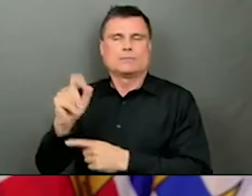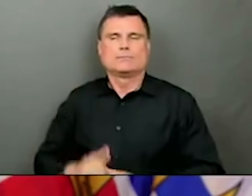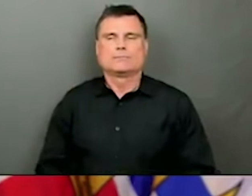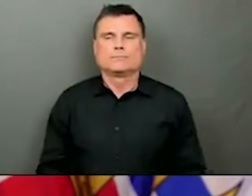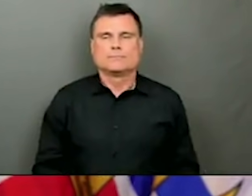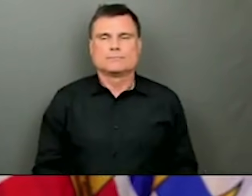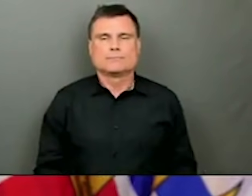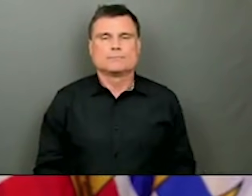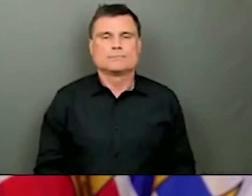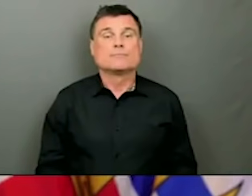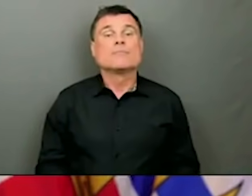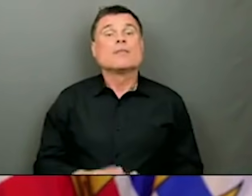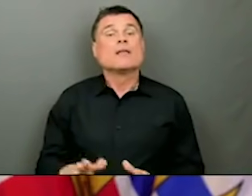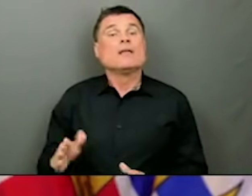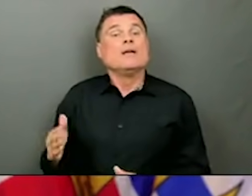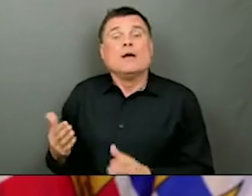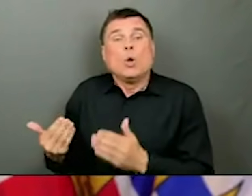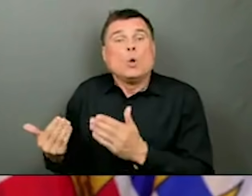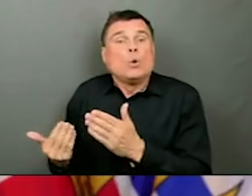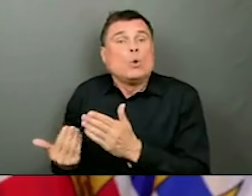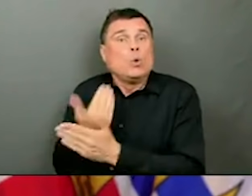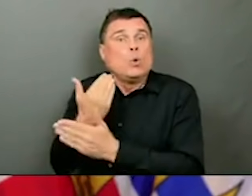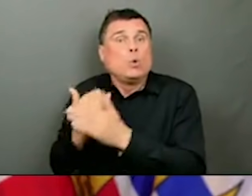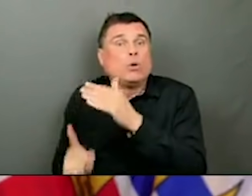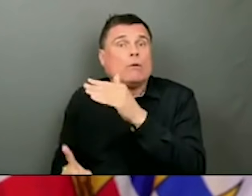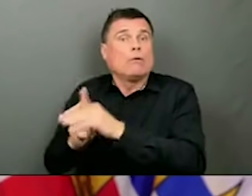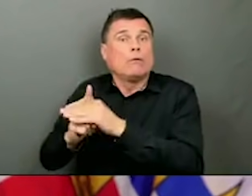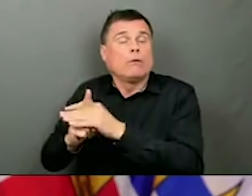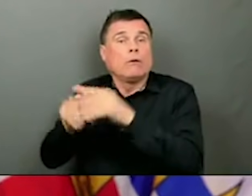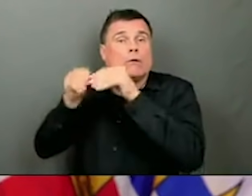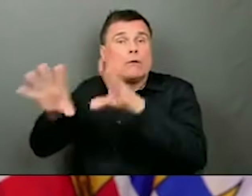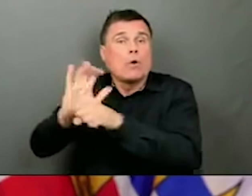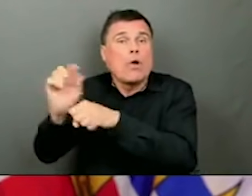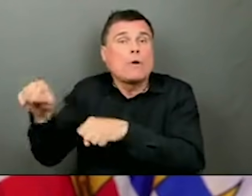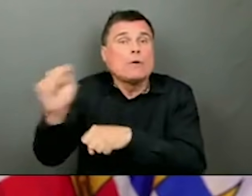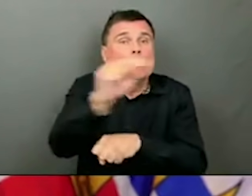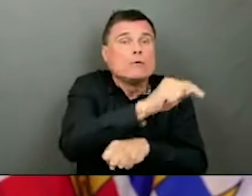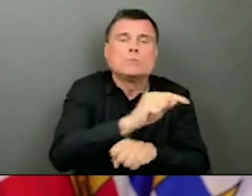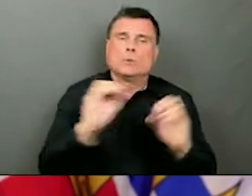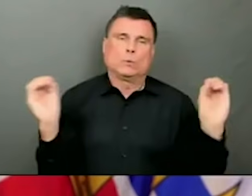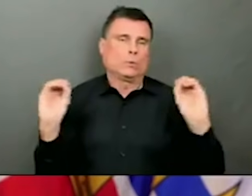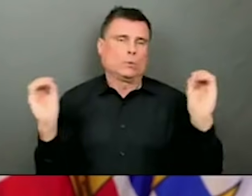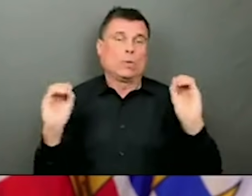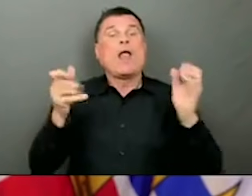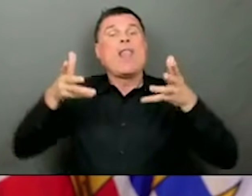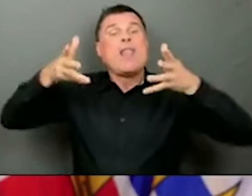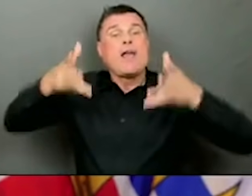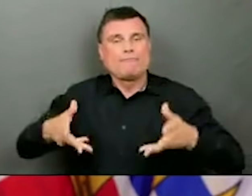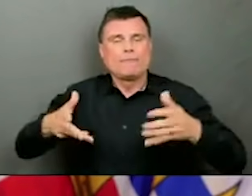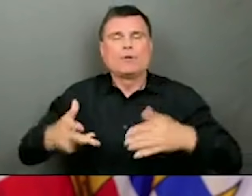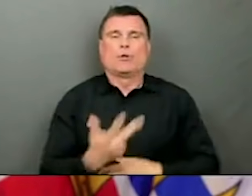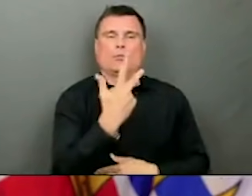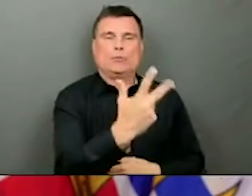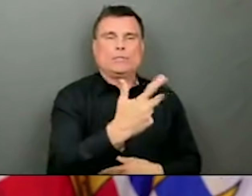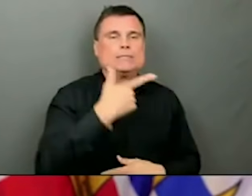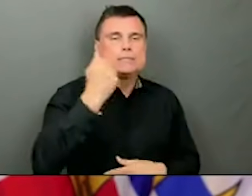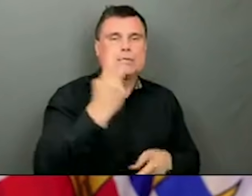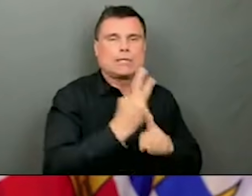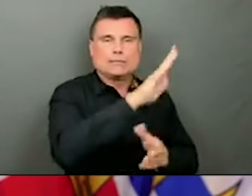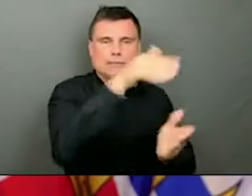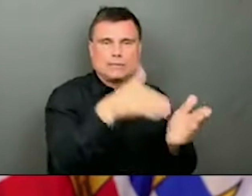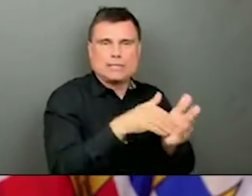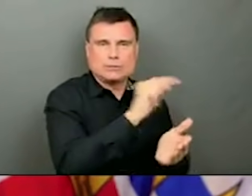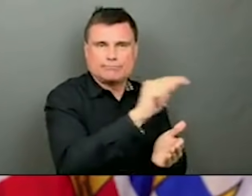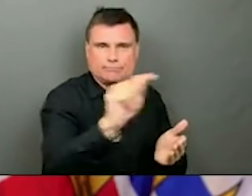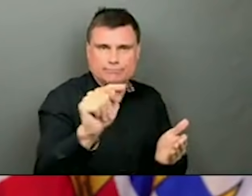in the province today, which leaves us with 3 active outbreaks in long-term care, assisted living or independent